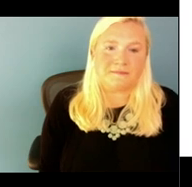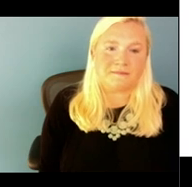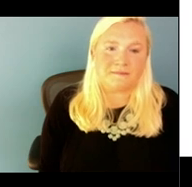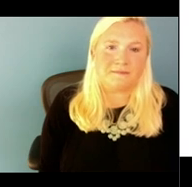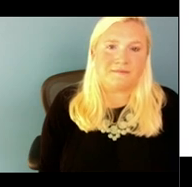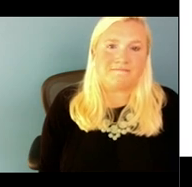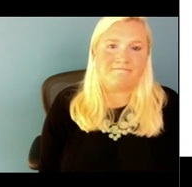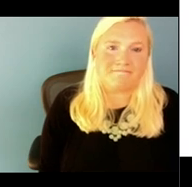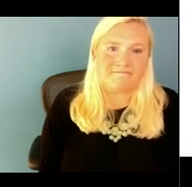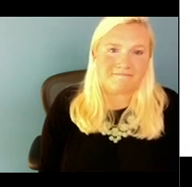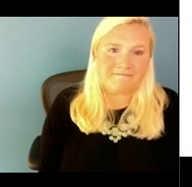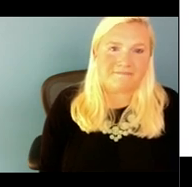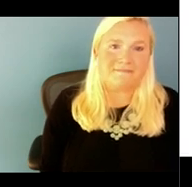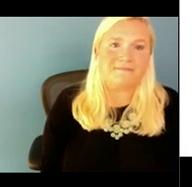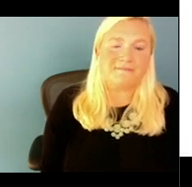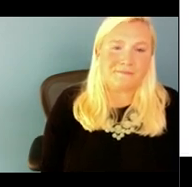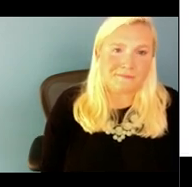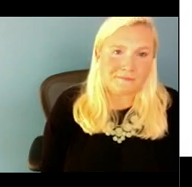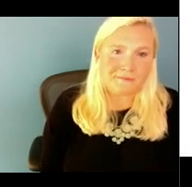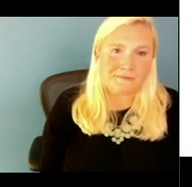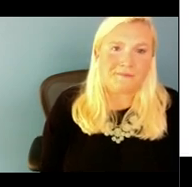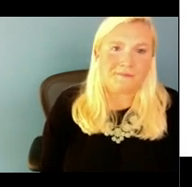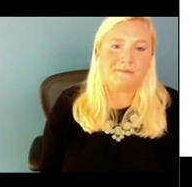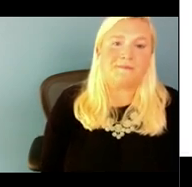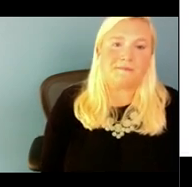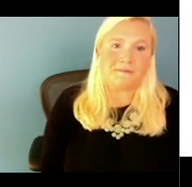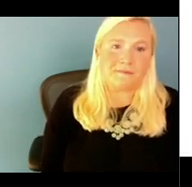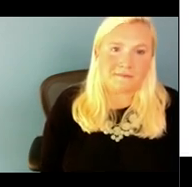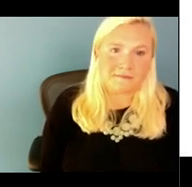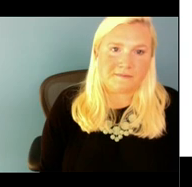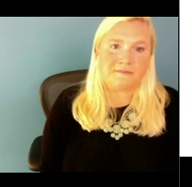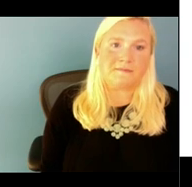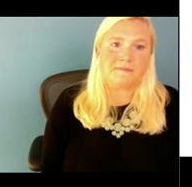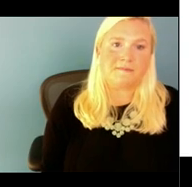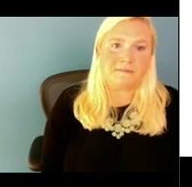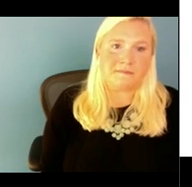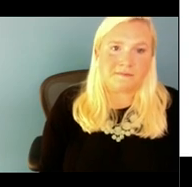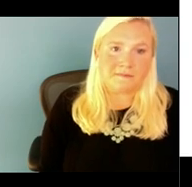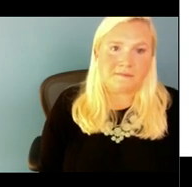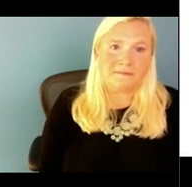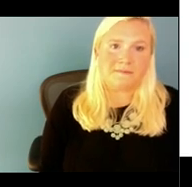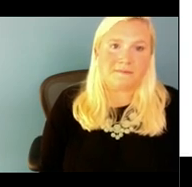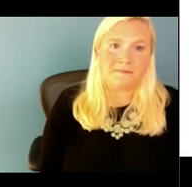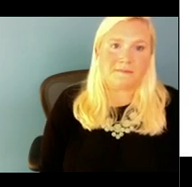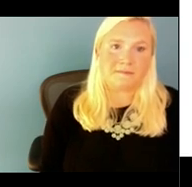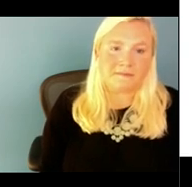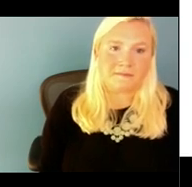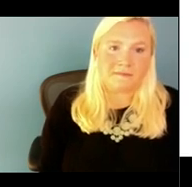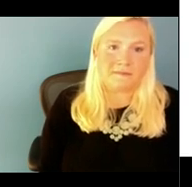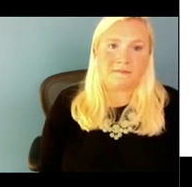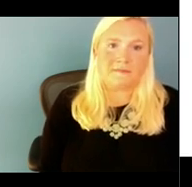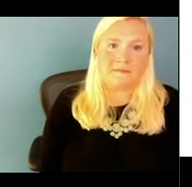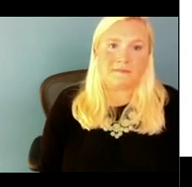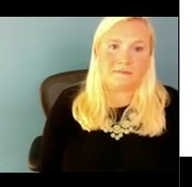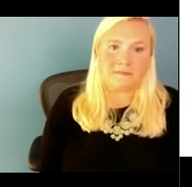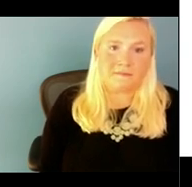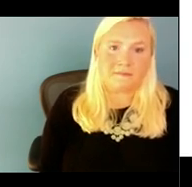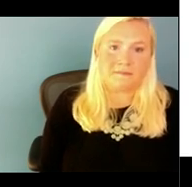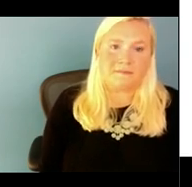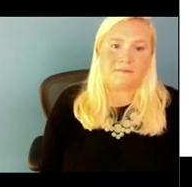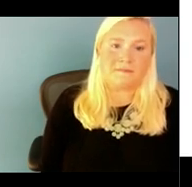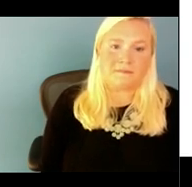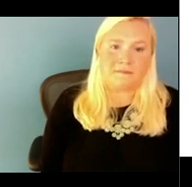strong negative reactions, if there's strong fear, if there's avoidance, well, then, you know, we're going to want to start